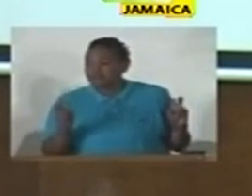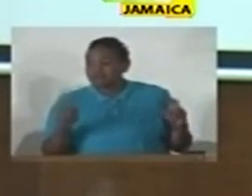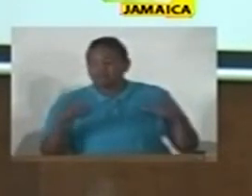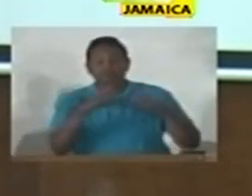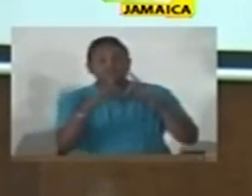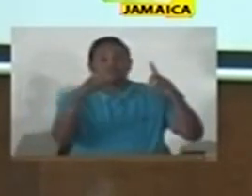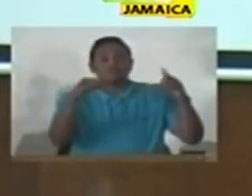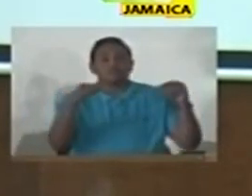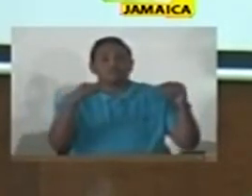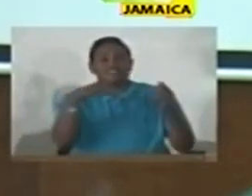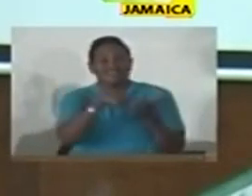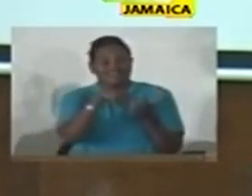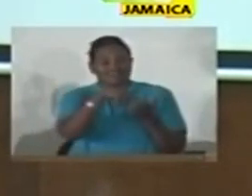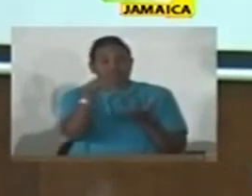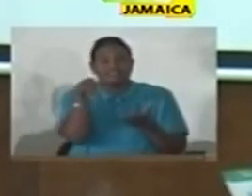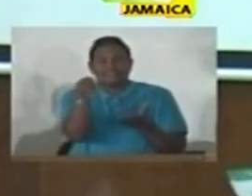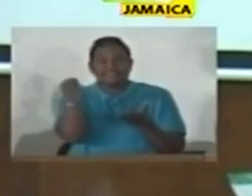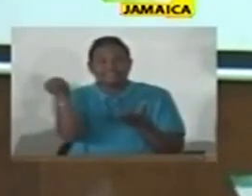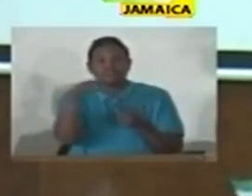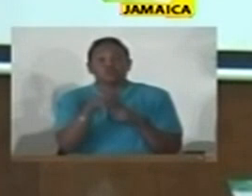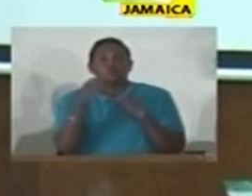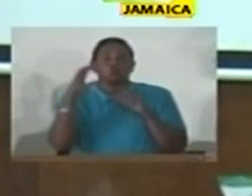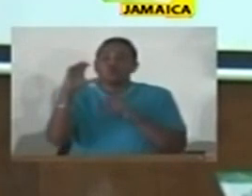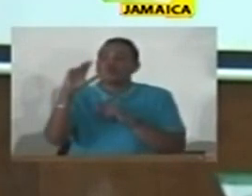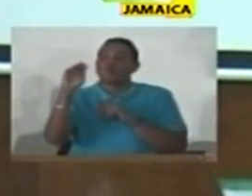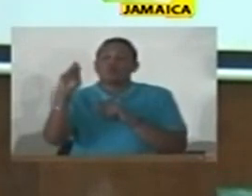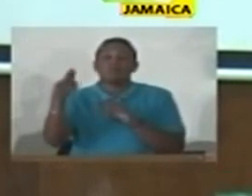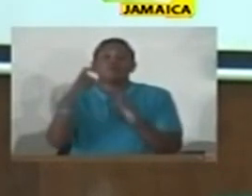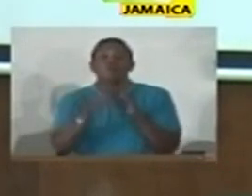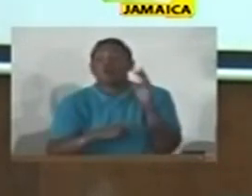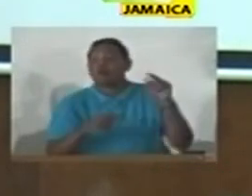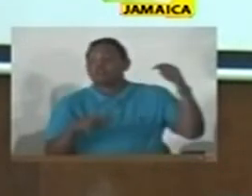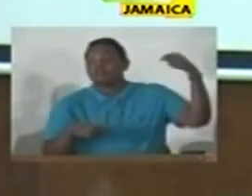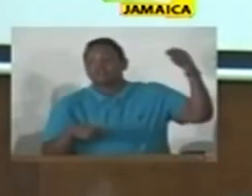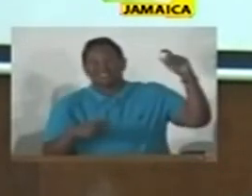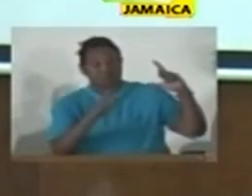cucumber, this pack alone costs